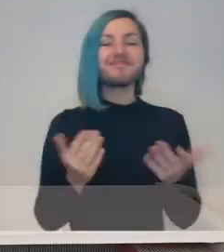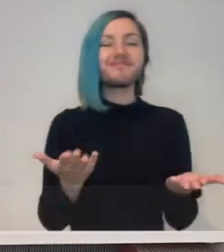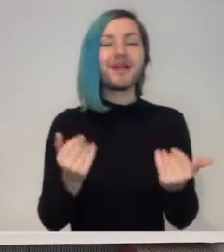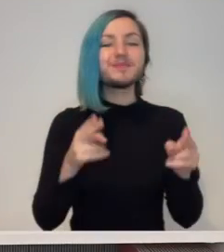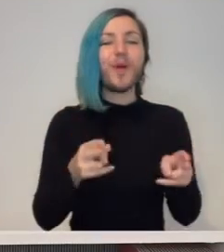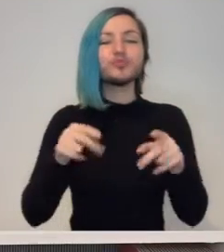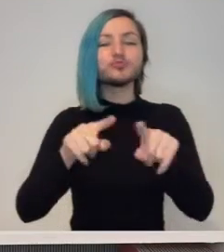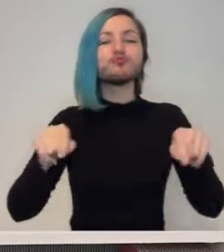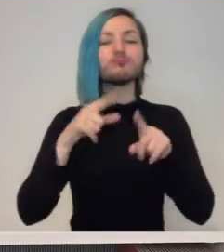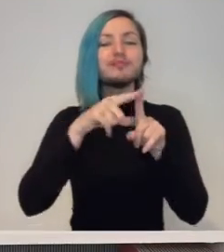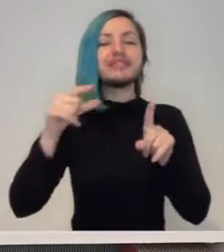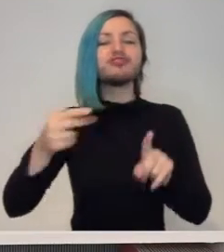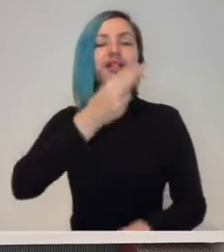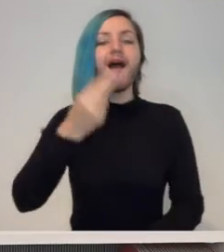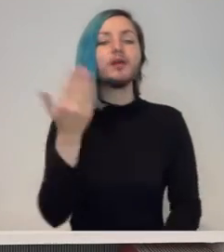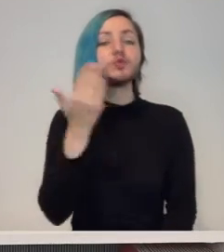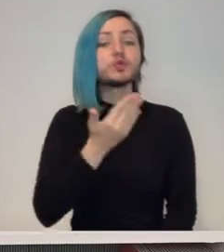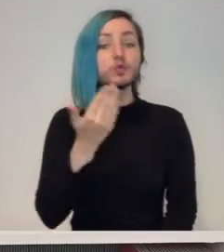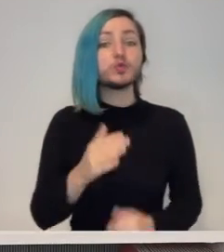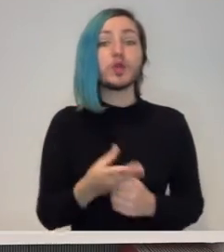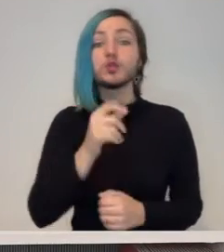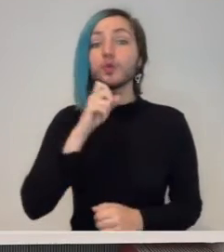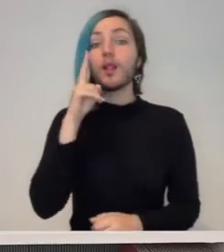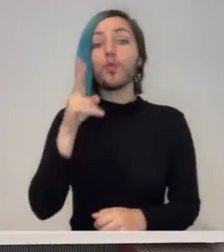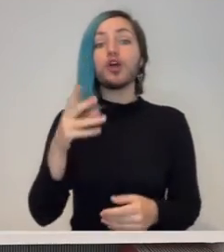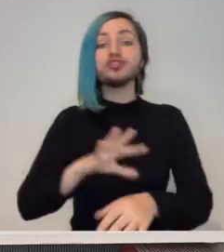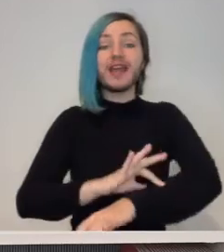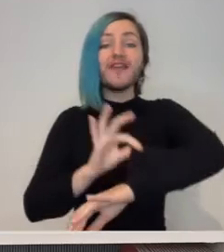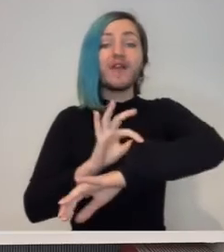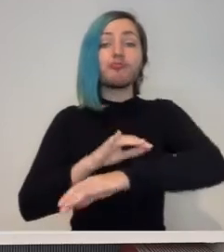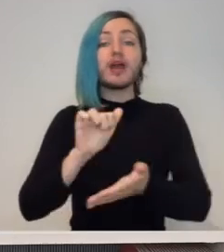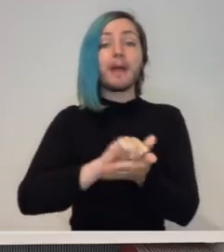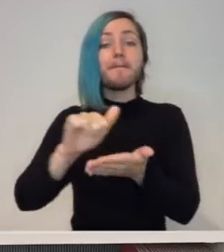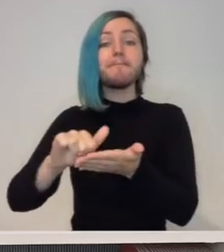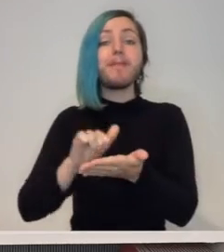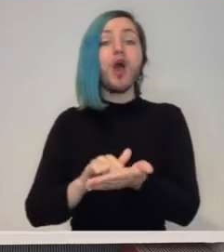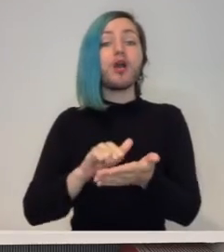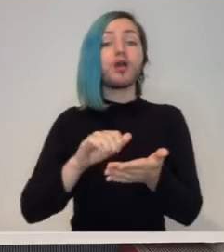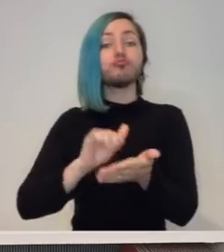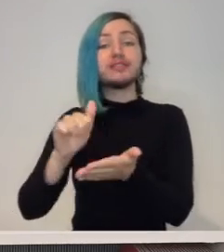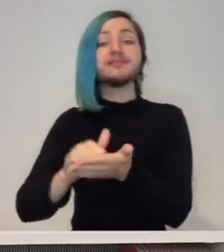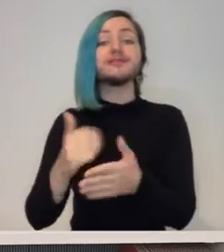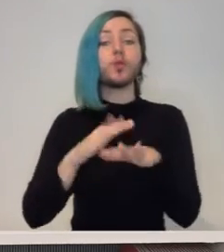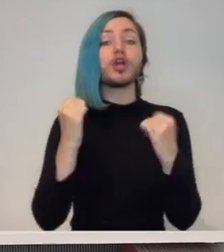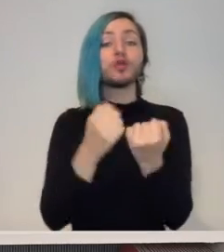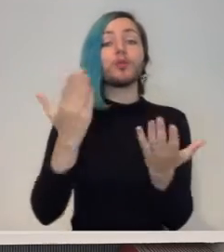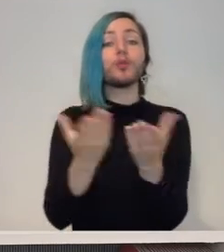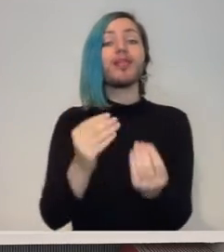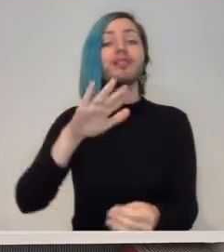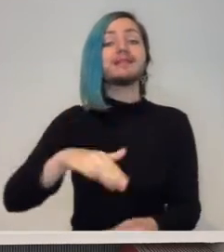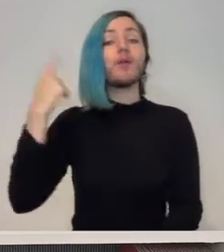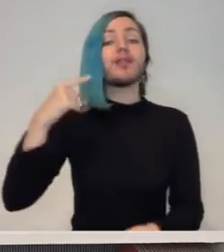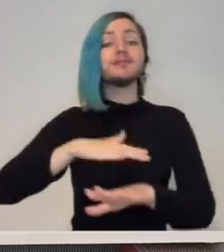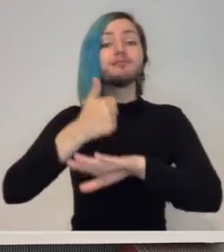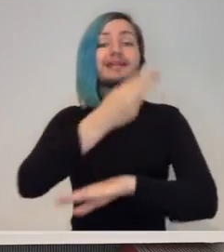Hello and welcome to the Hospital Rooms Digital Art School. You're about to watch a fabric block printing workshop with South London-based designer